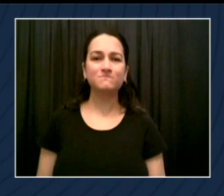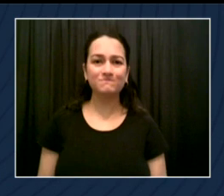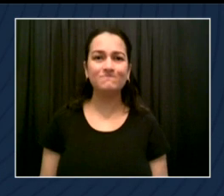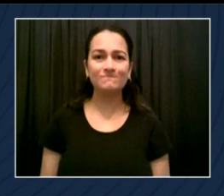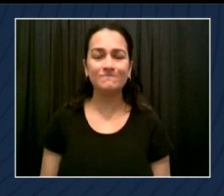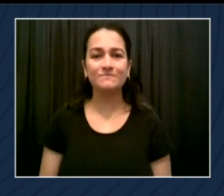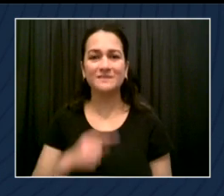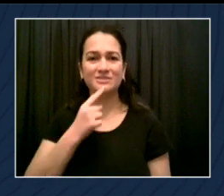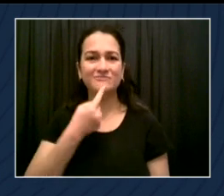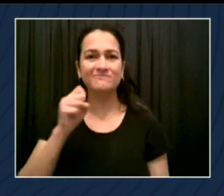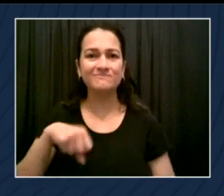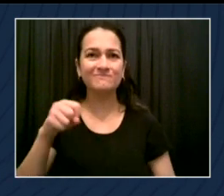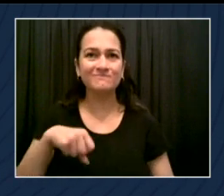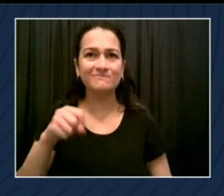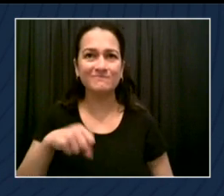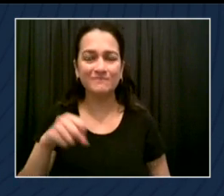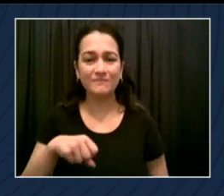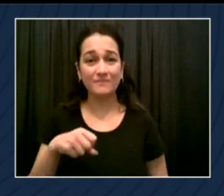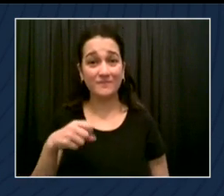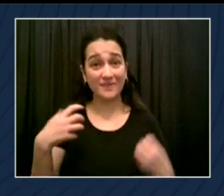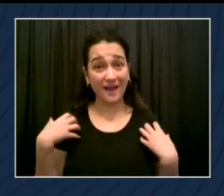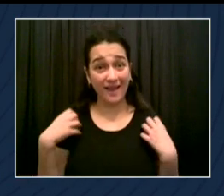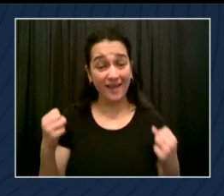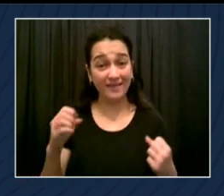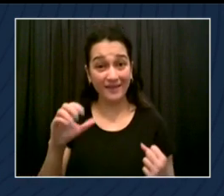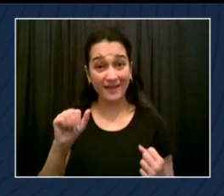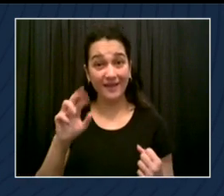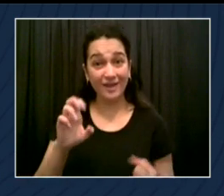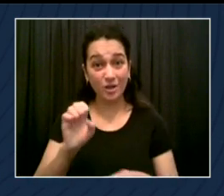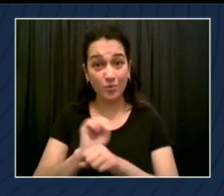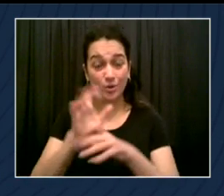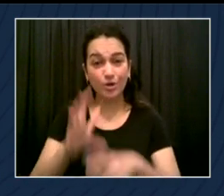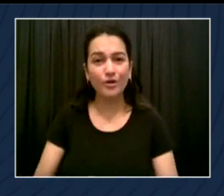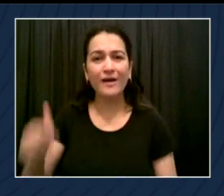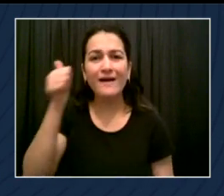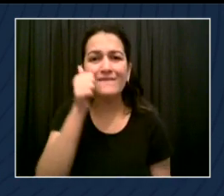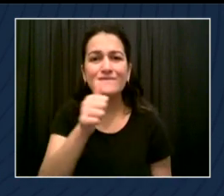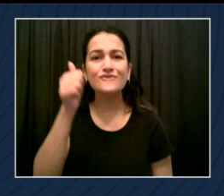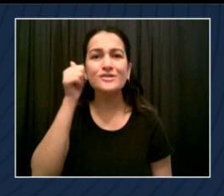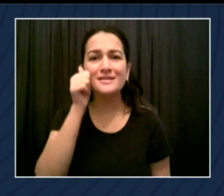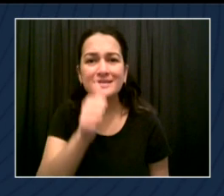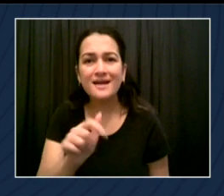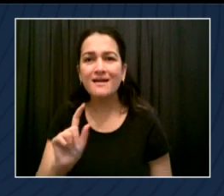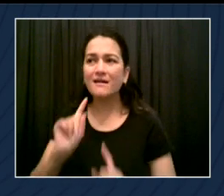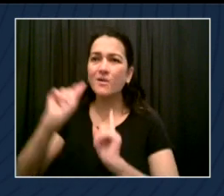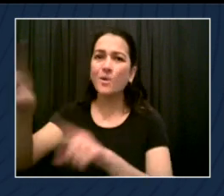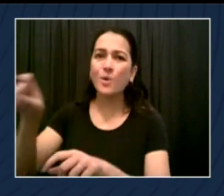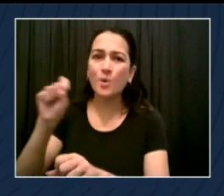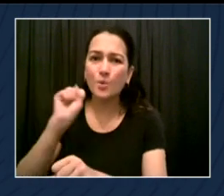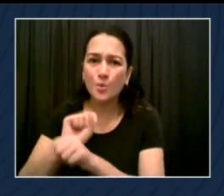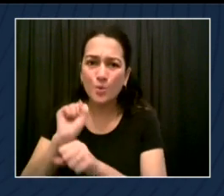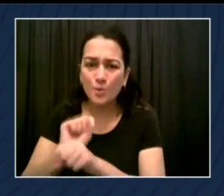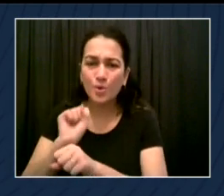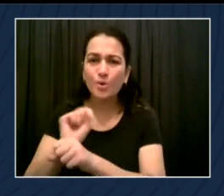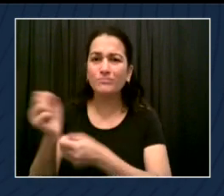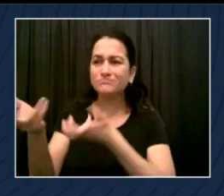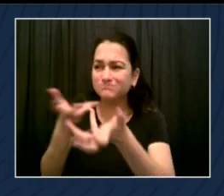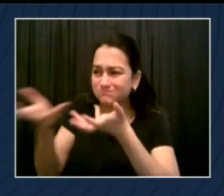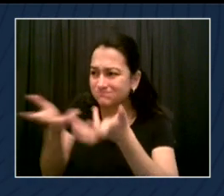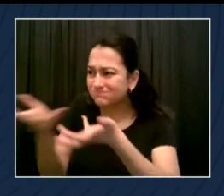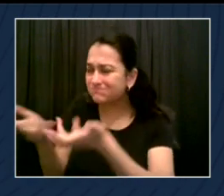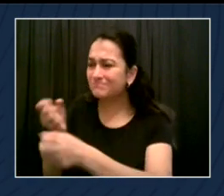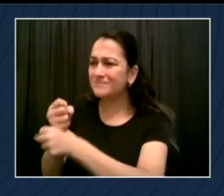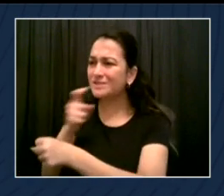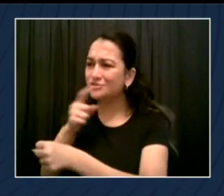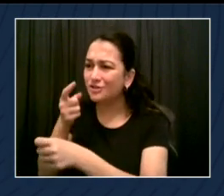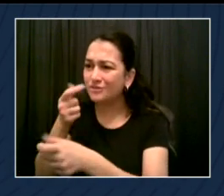this crisis. Patients have a right to expect a safe place to seek care, a place where they won't run the